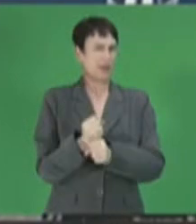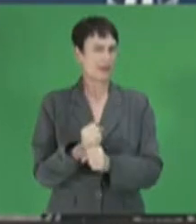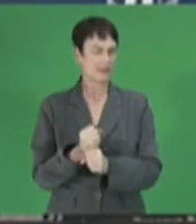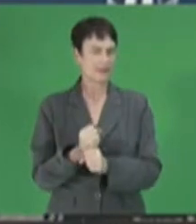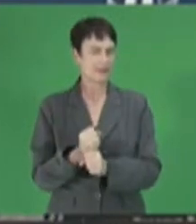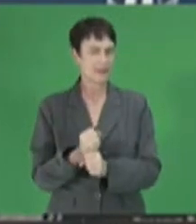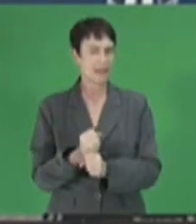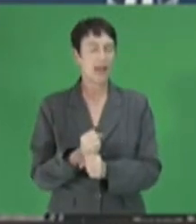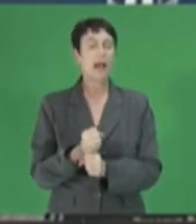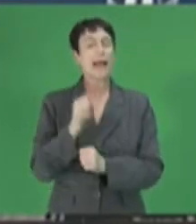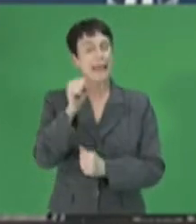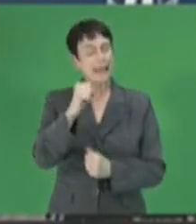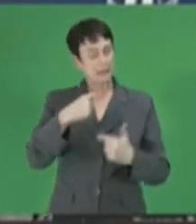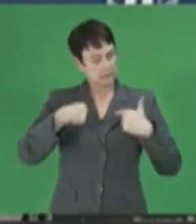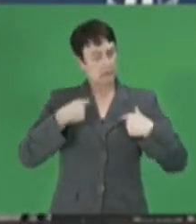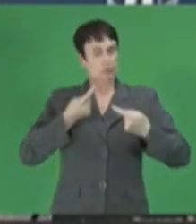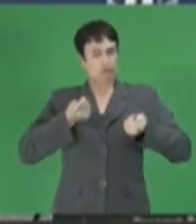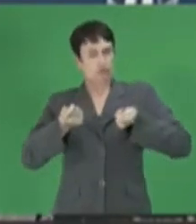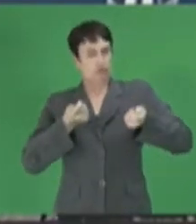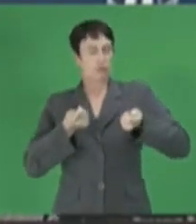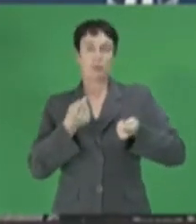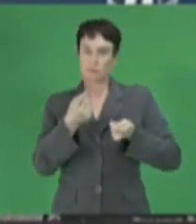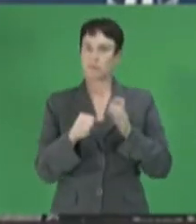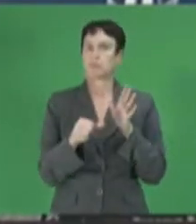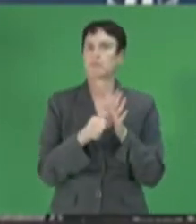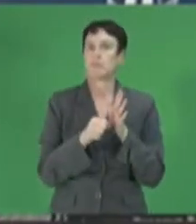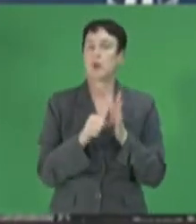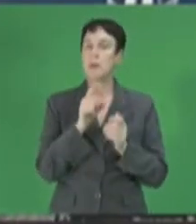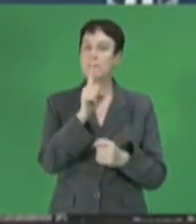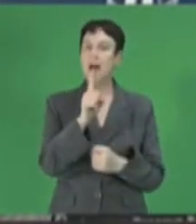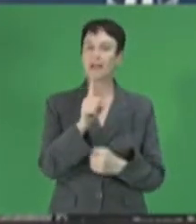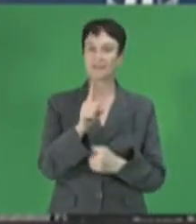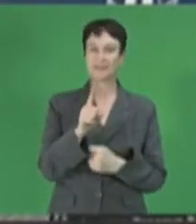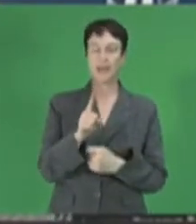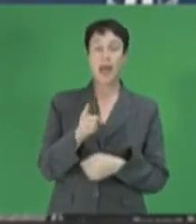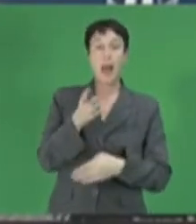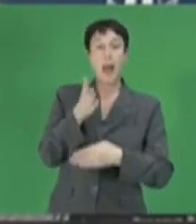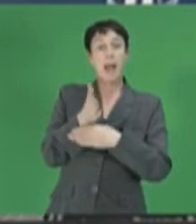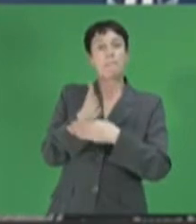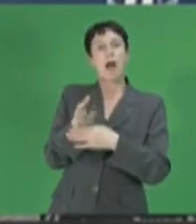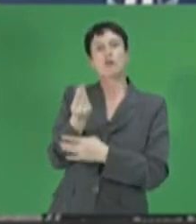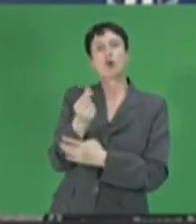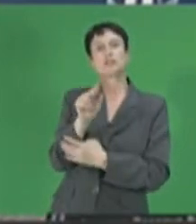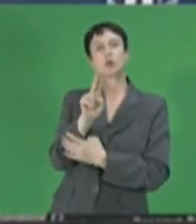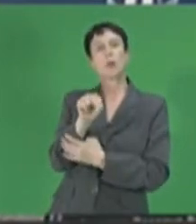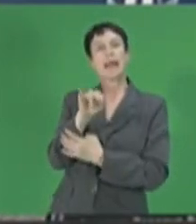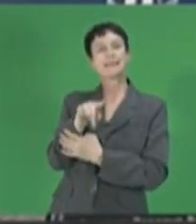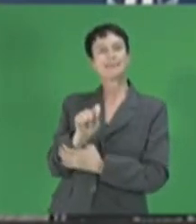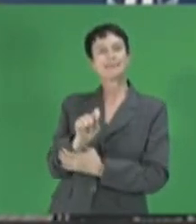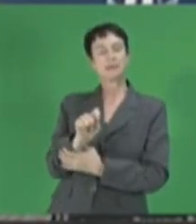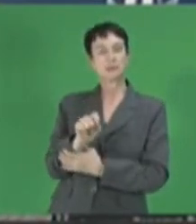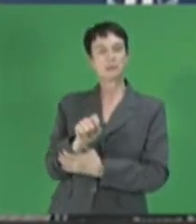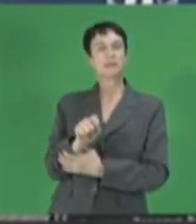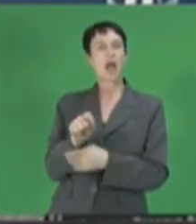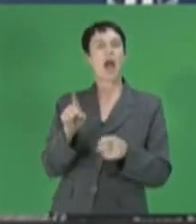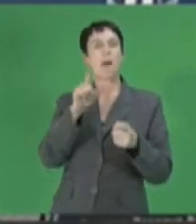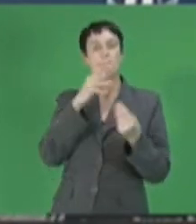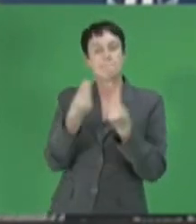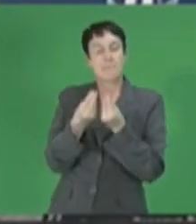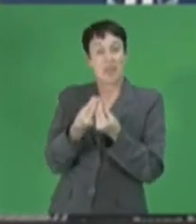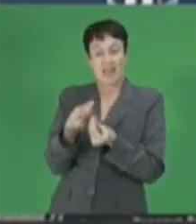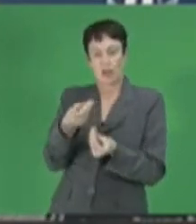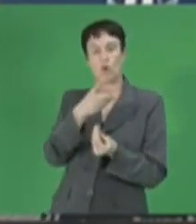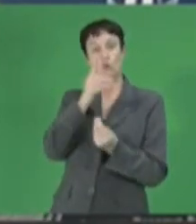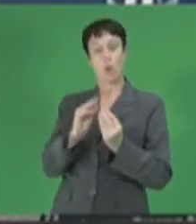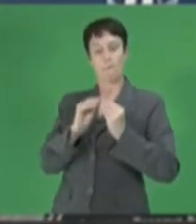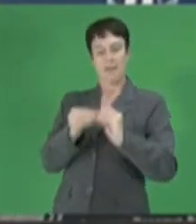also spelled out earlier, unit labor costs have been coming down, and unit labor costs have been coming down as a